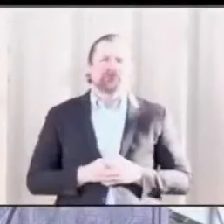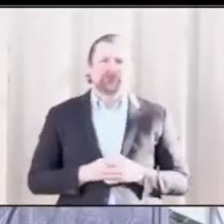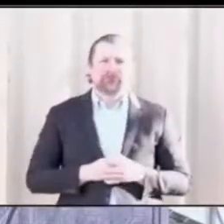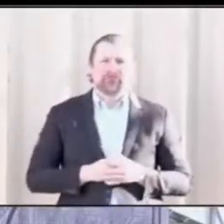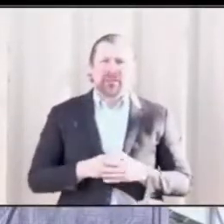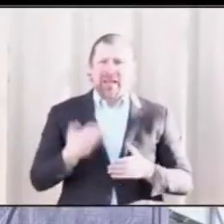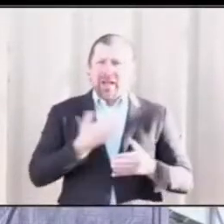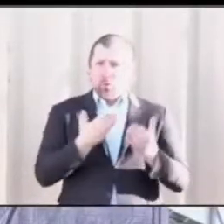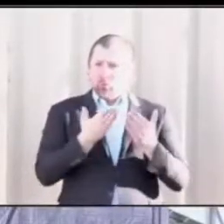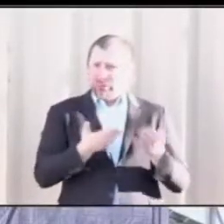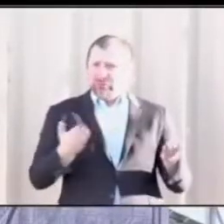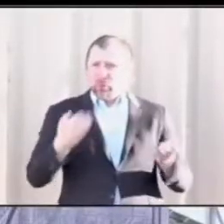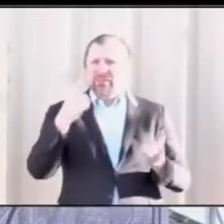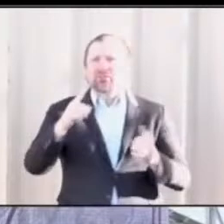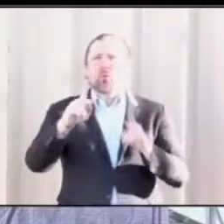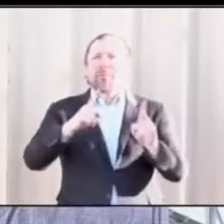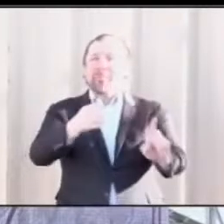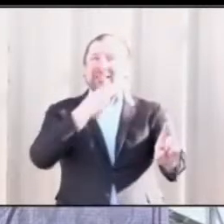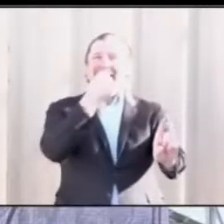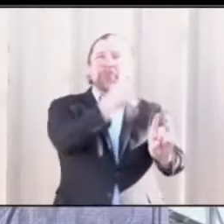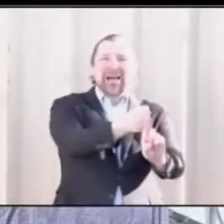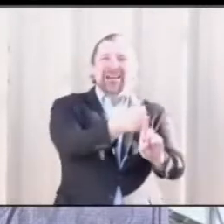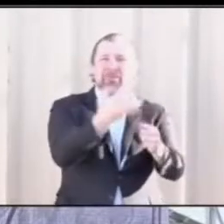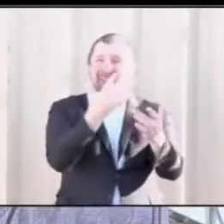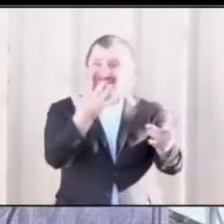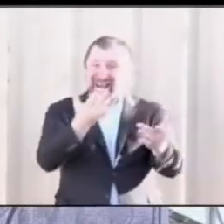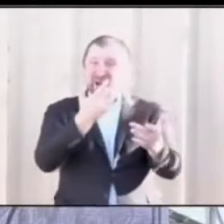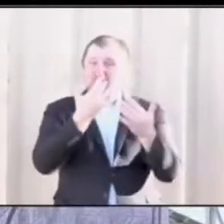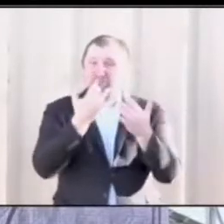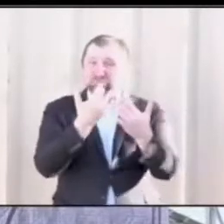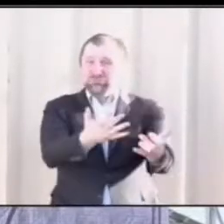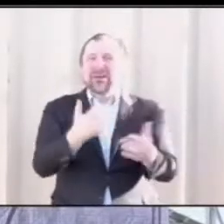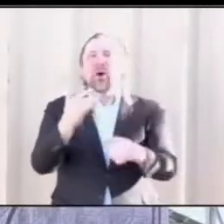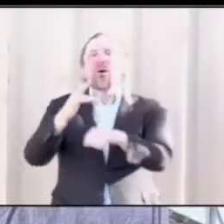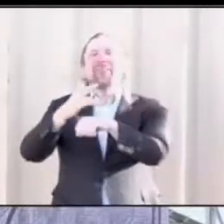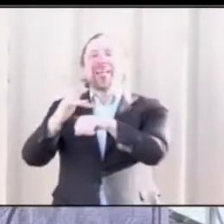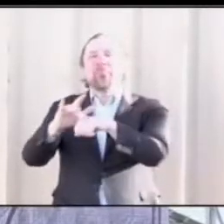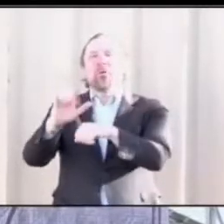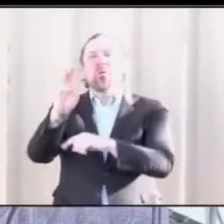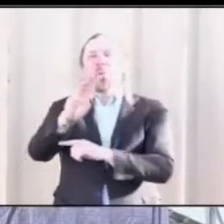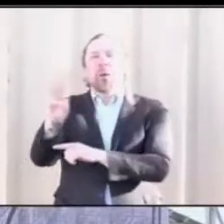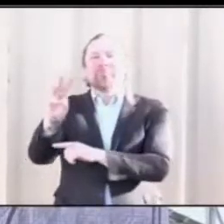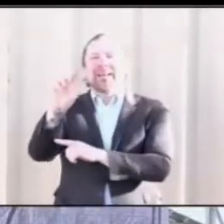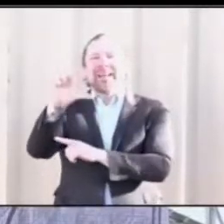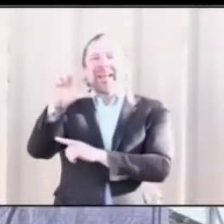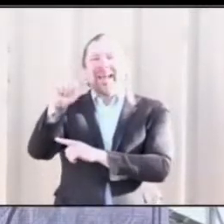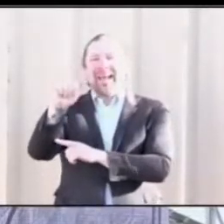Resources for residents impacted in the fire areas are available at